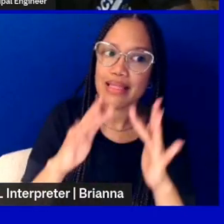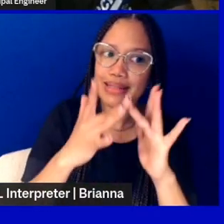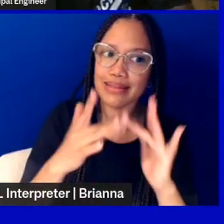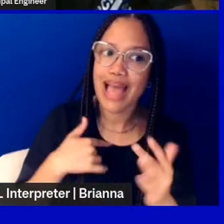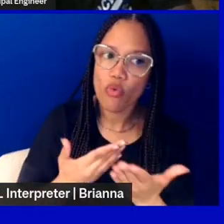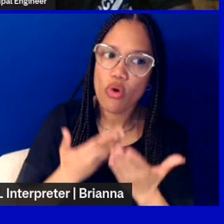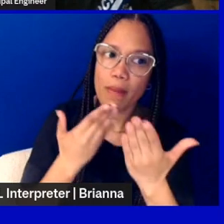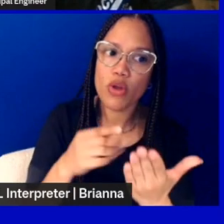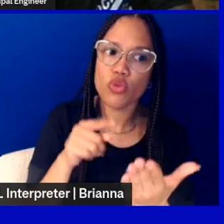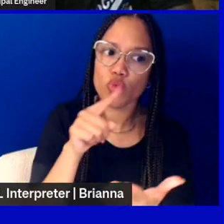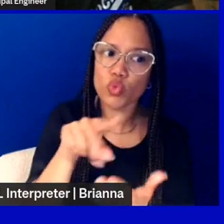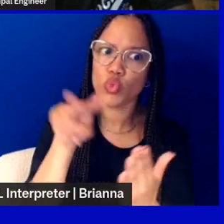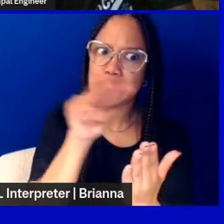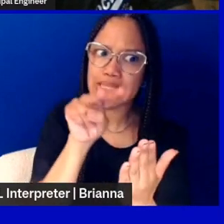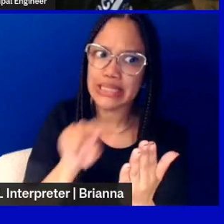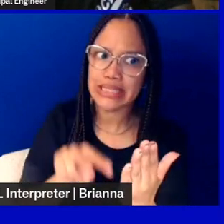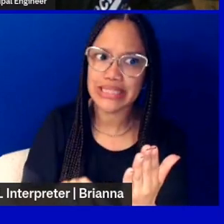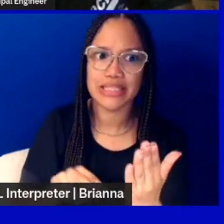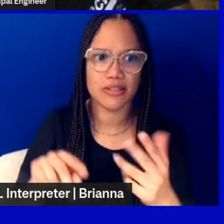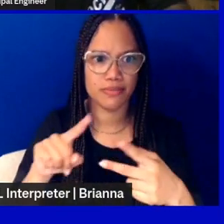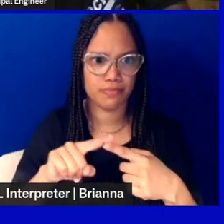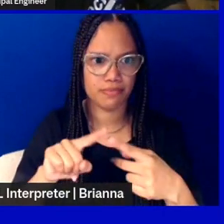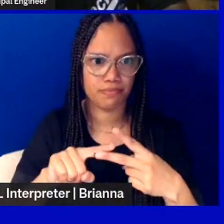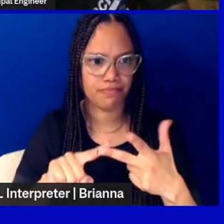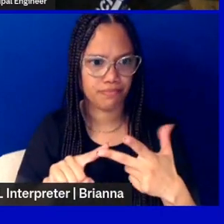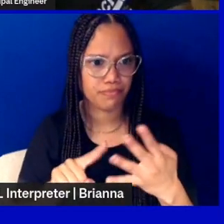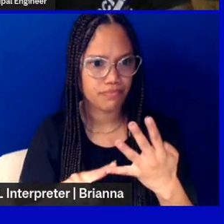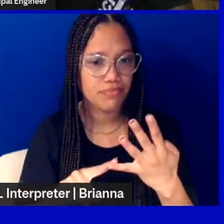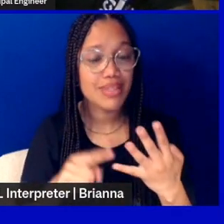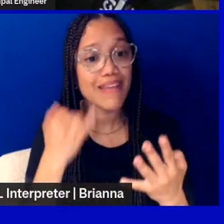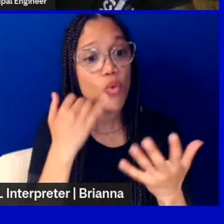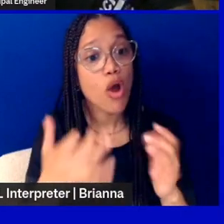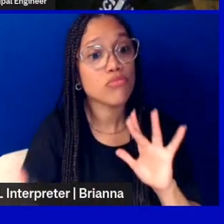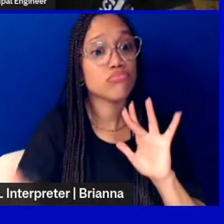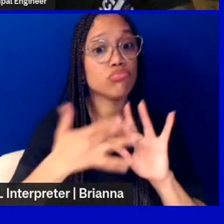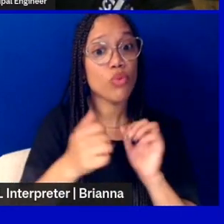go and read. Yeah, so if you want to connect with me, so here